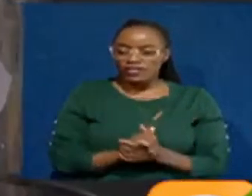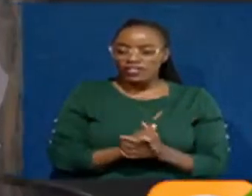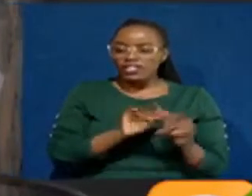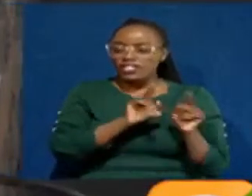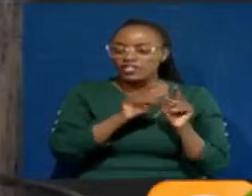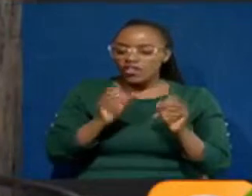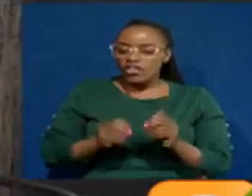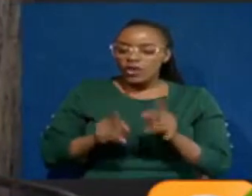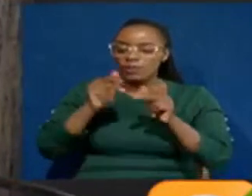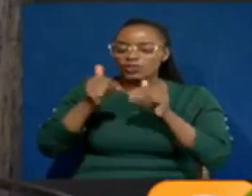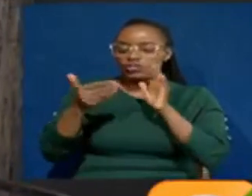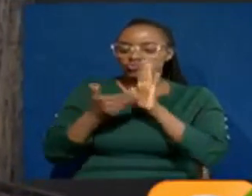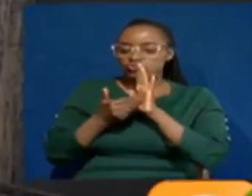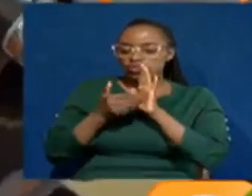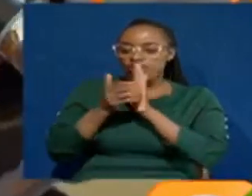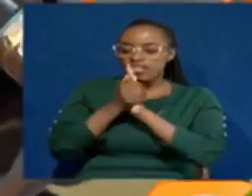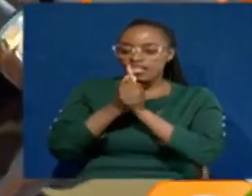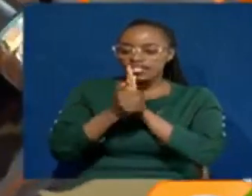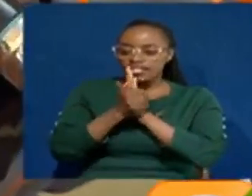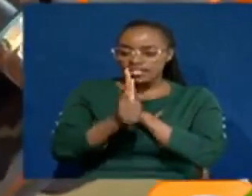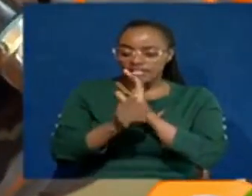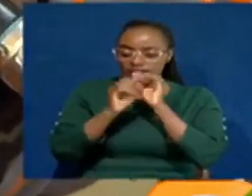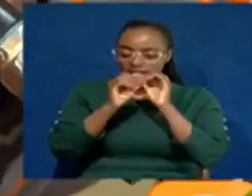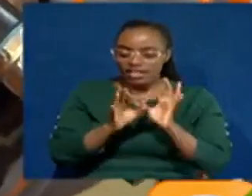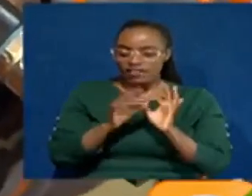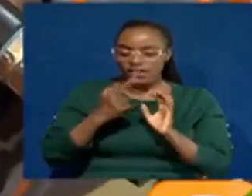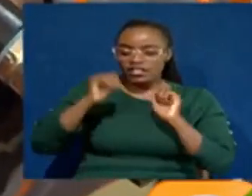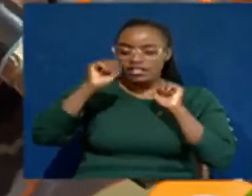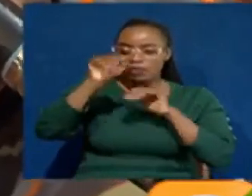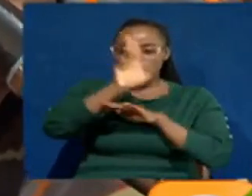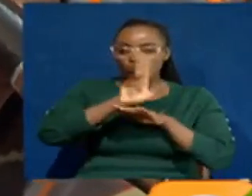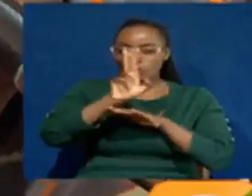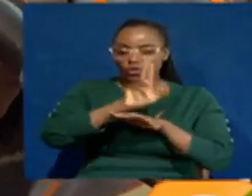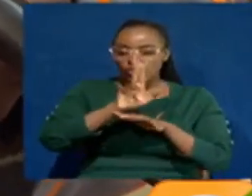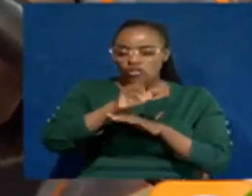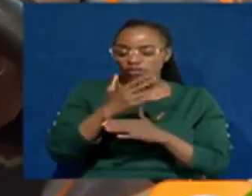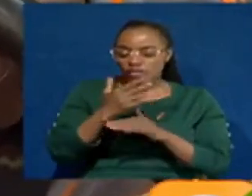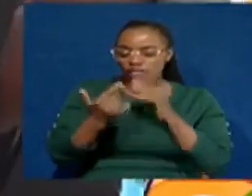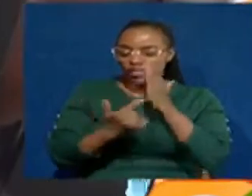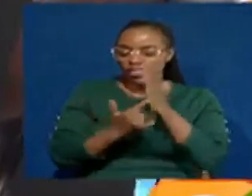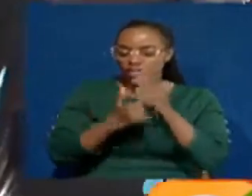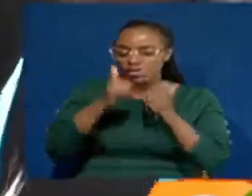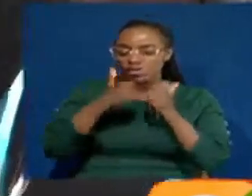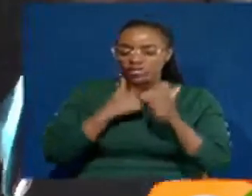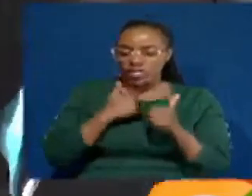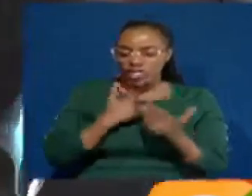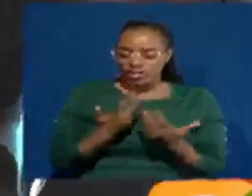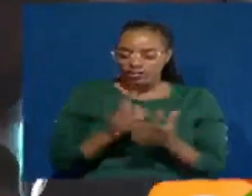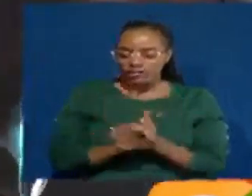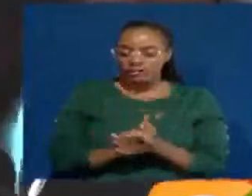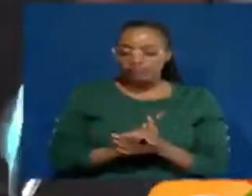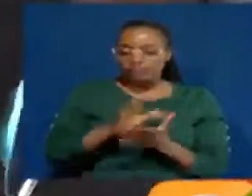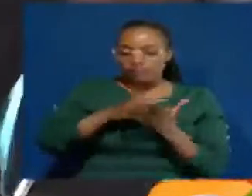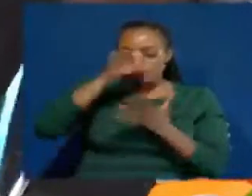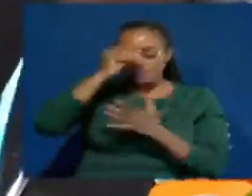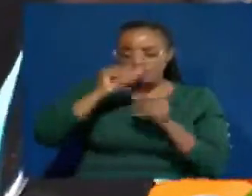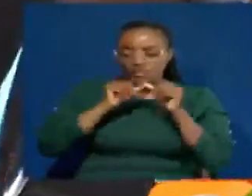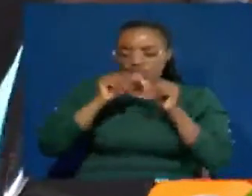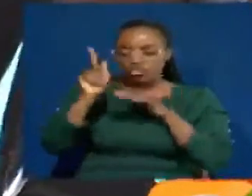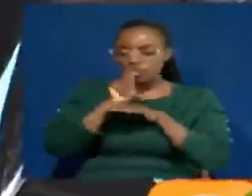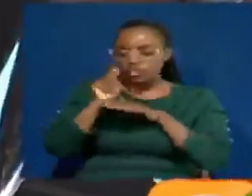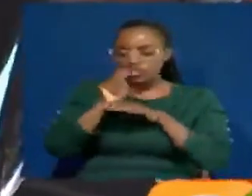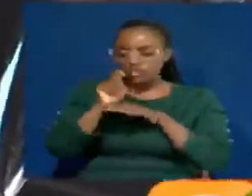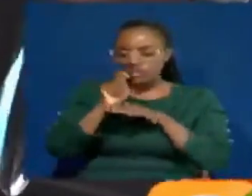the opportunity lies in skills. If we can use the latest technologies. The students here are undergoing training